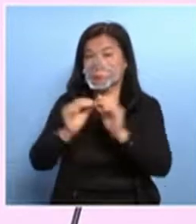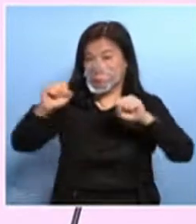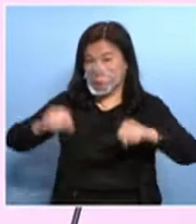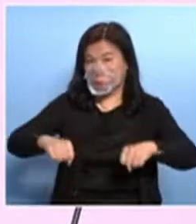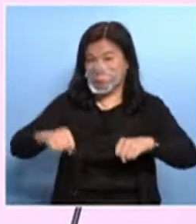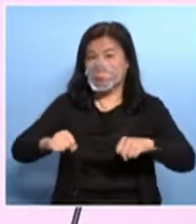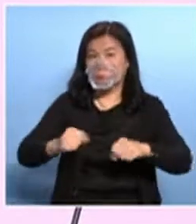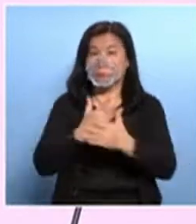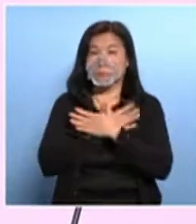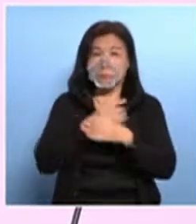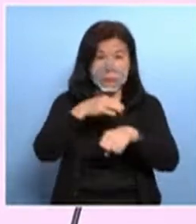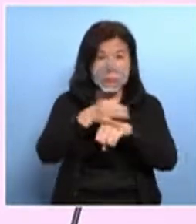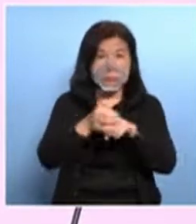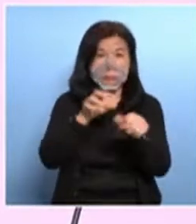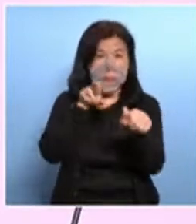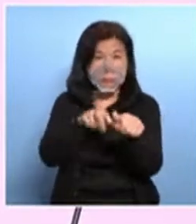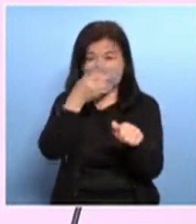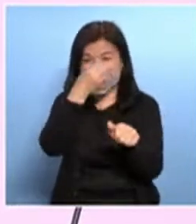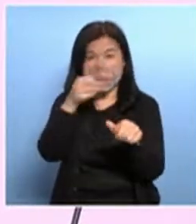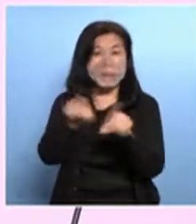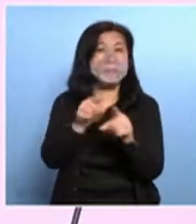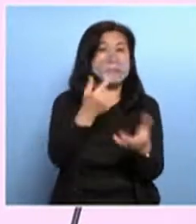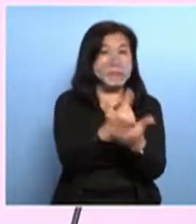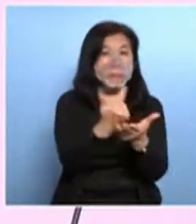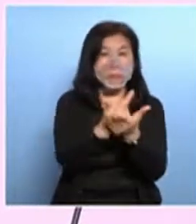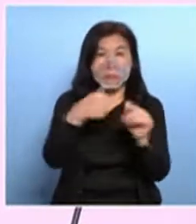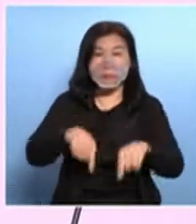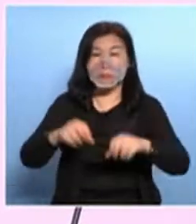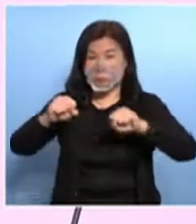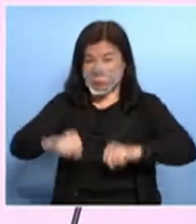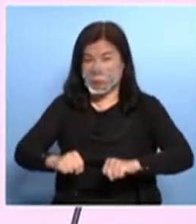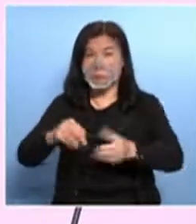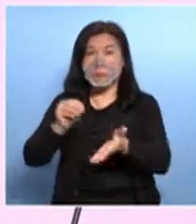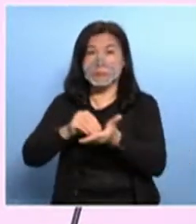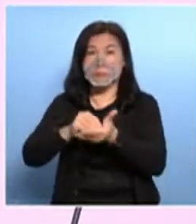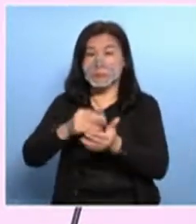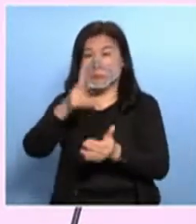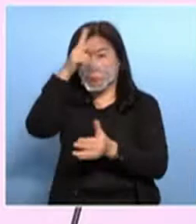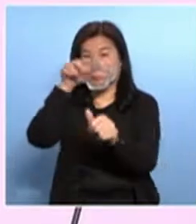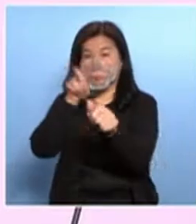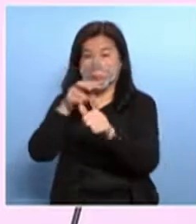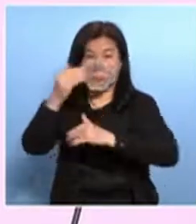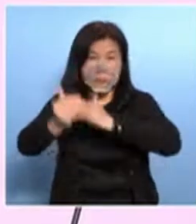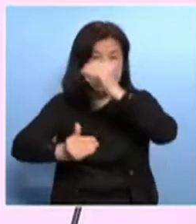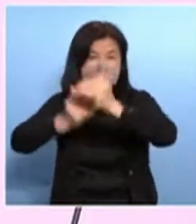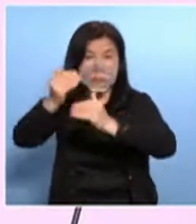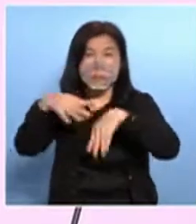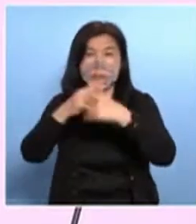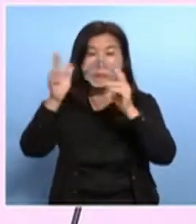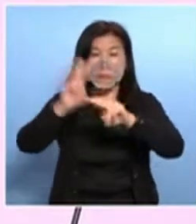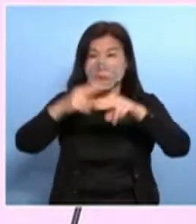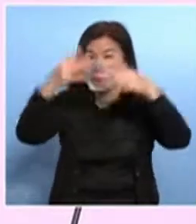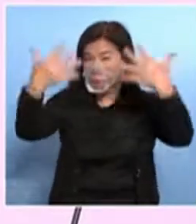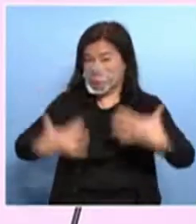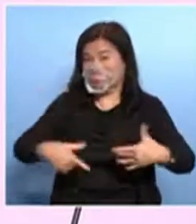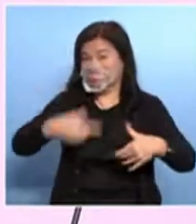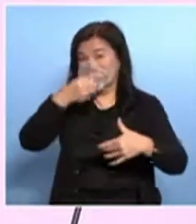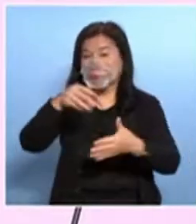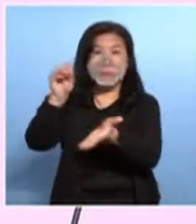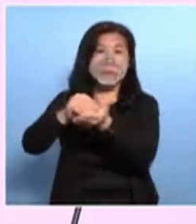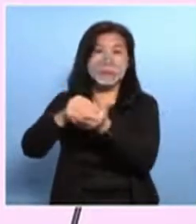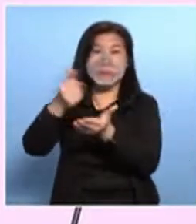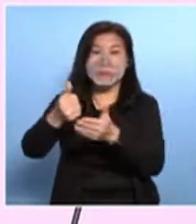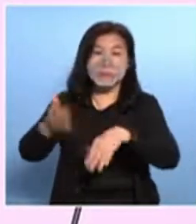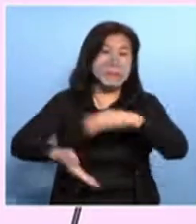is to implement the fundamental principle of patriots administering Hong Kong and establish Hong Kong's political order from a legal